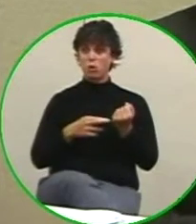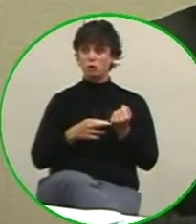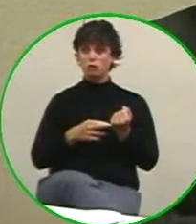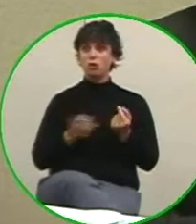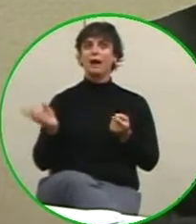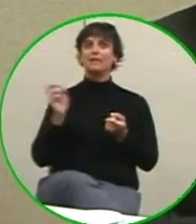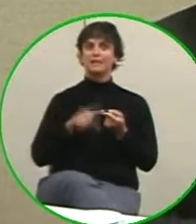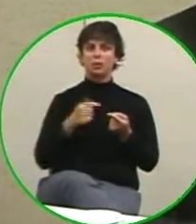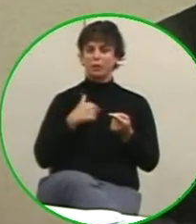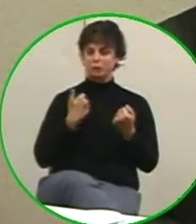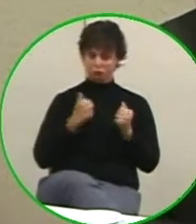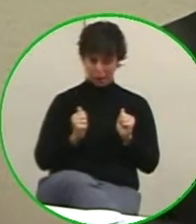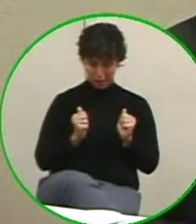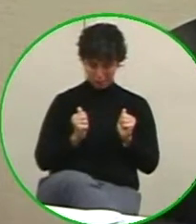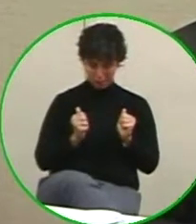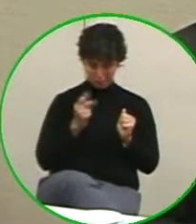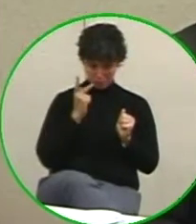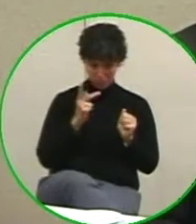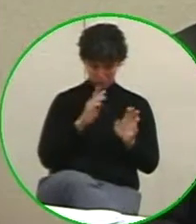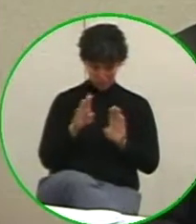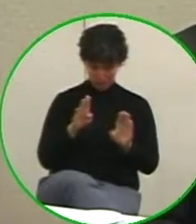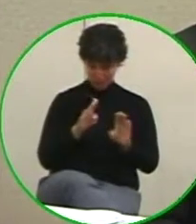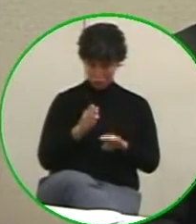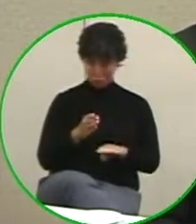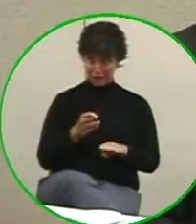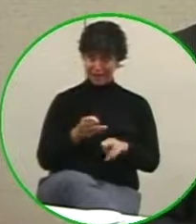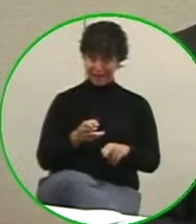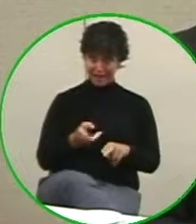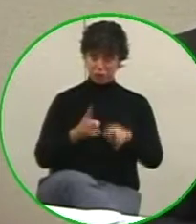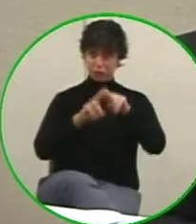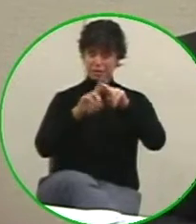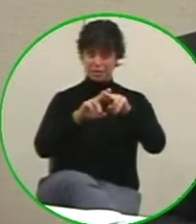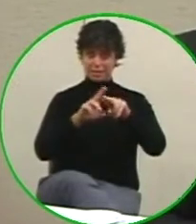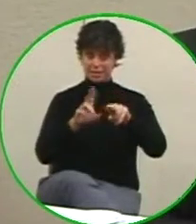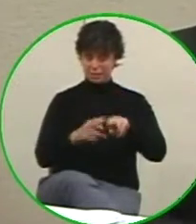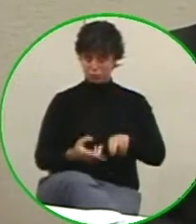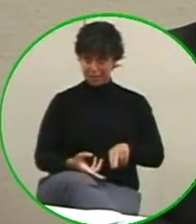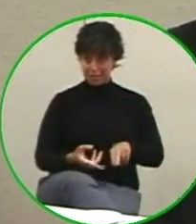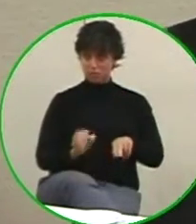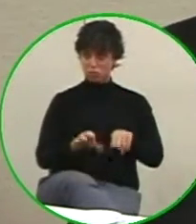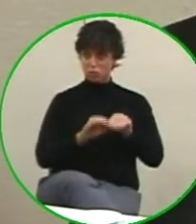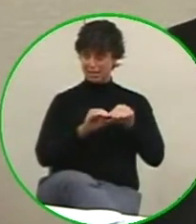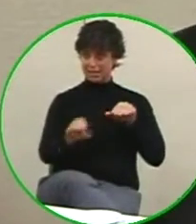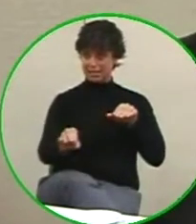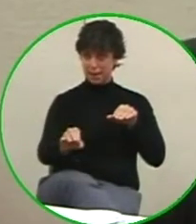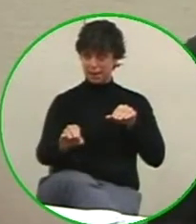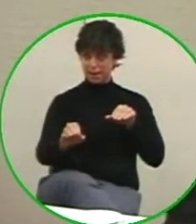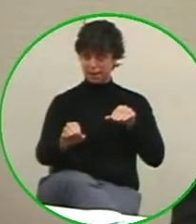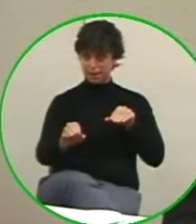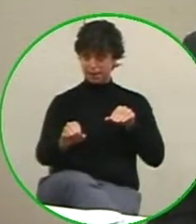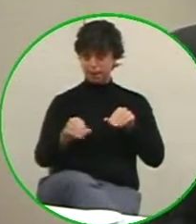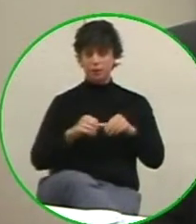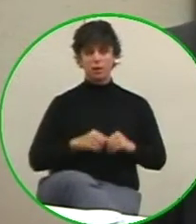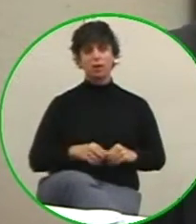we try it and see whether the behavior increases, decreases, or doesn't change.